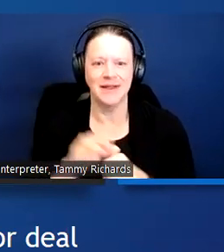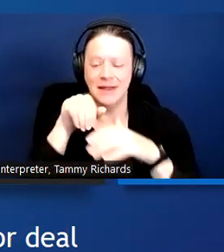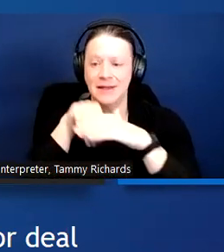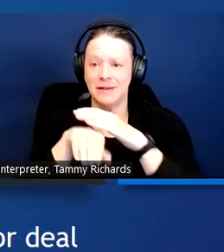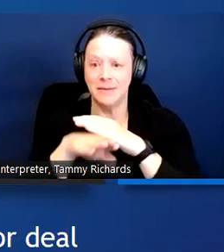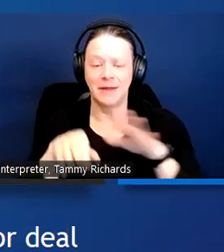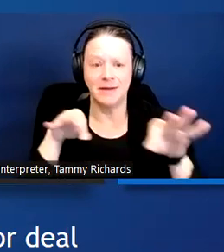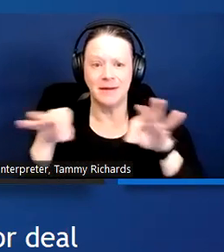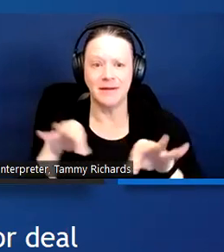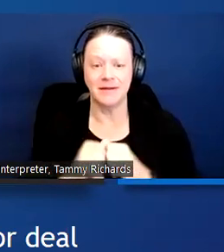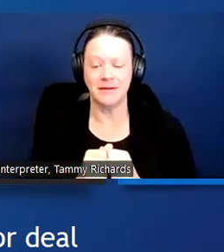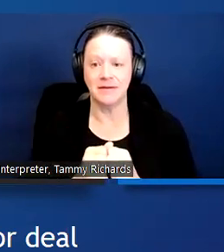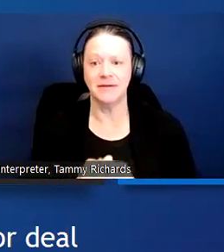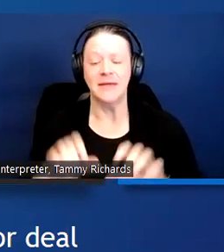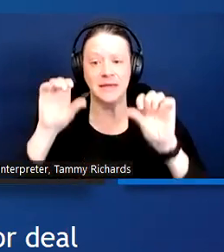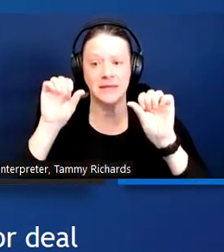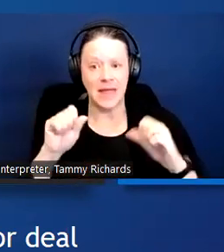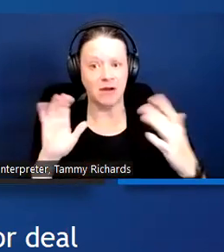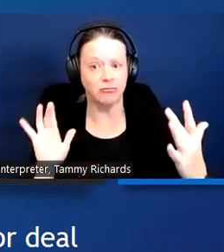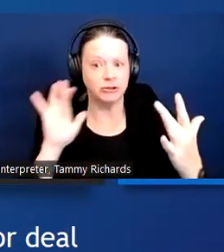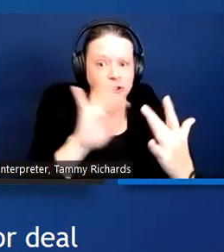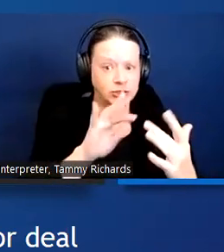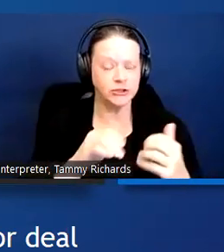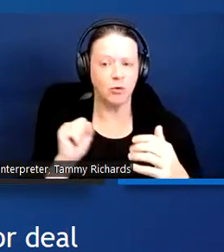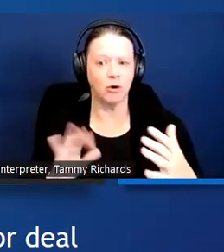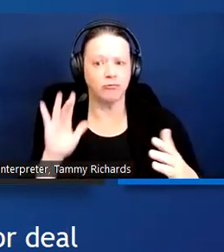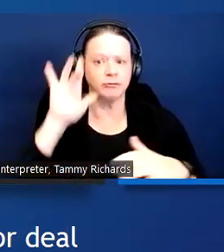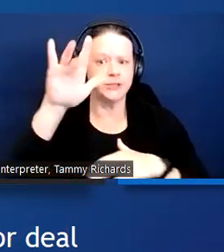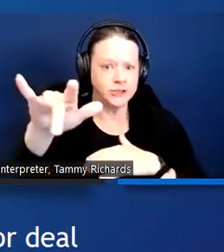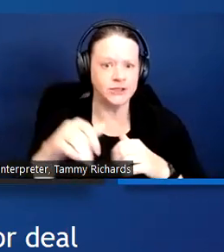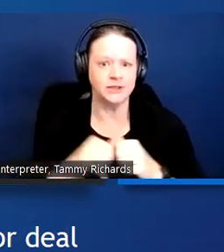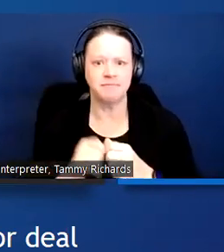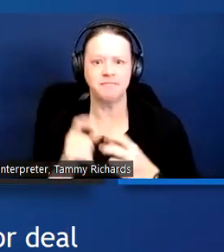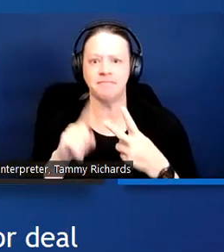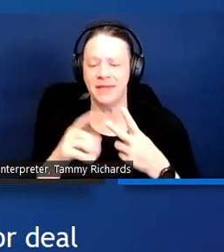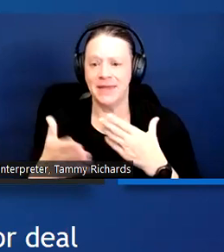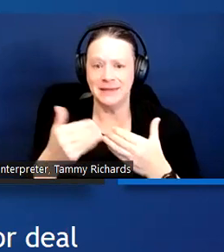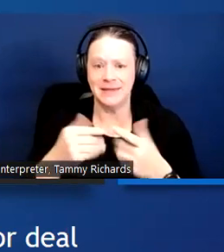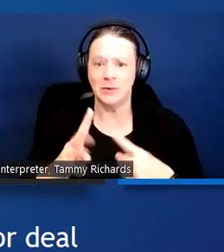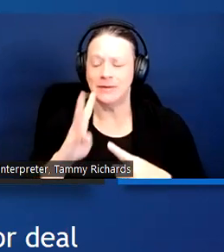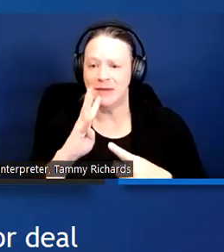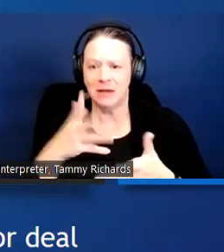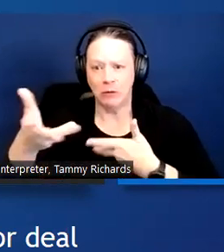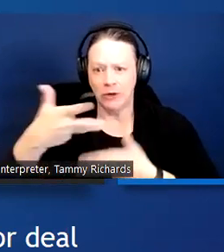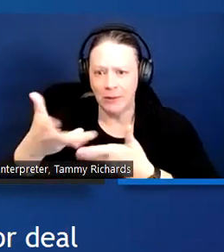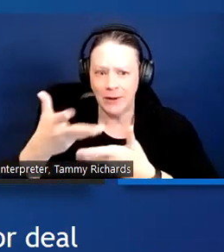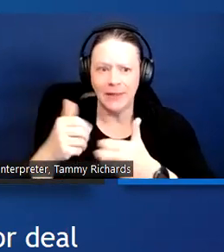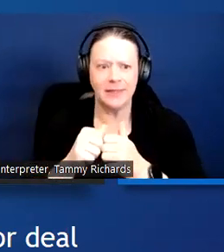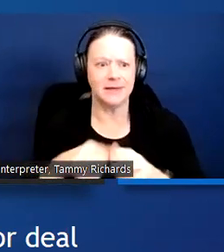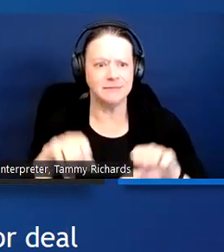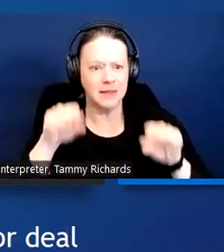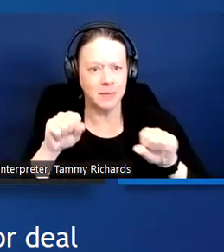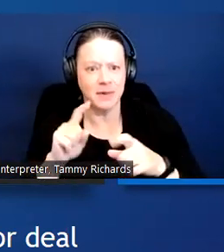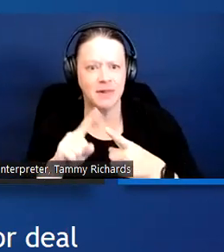as capable of being reached, easy to speak or deal with, capable of being used or seen, capable of being understood